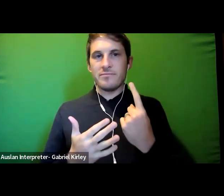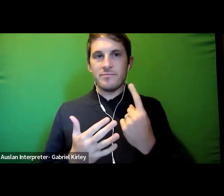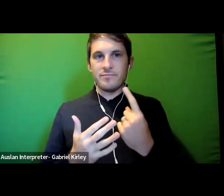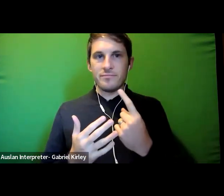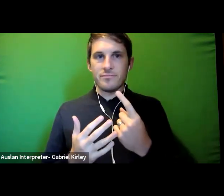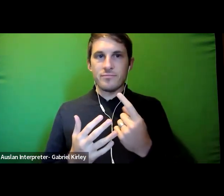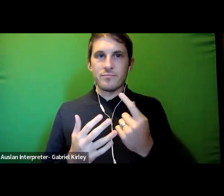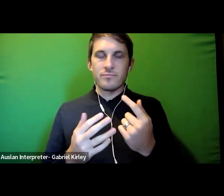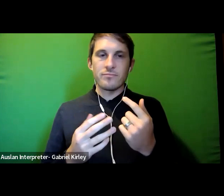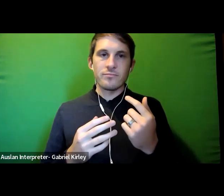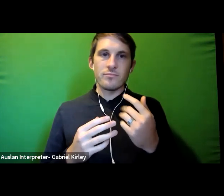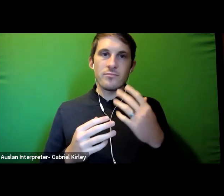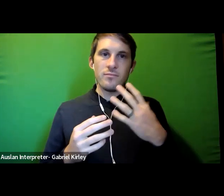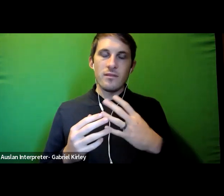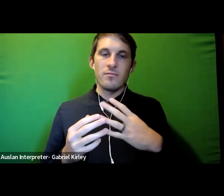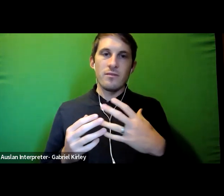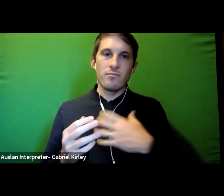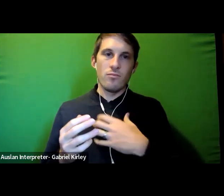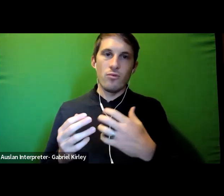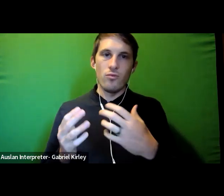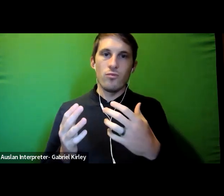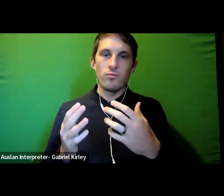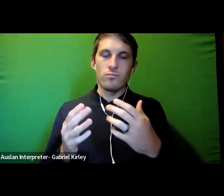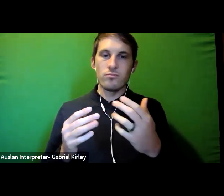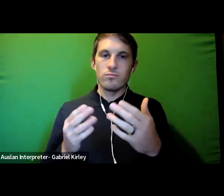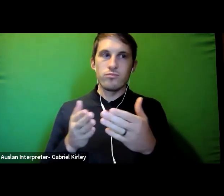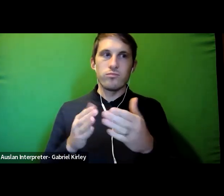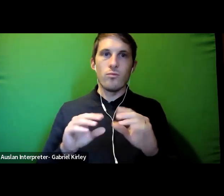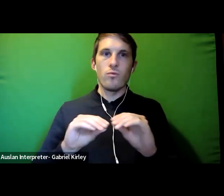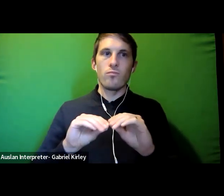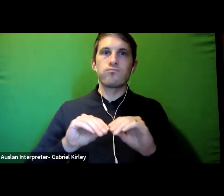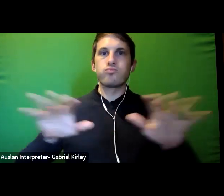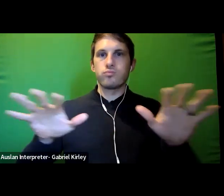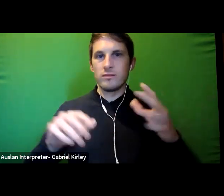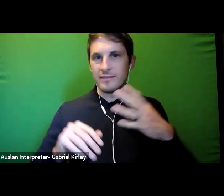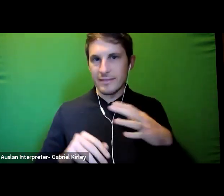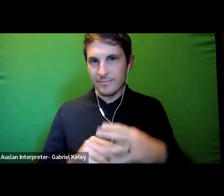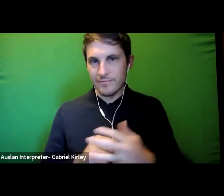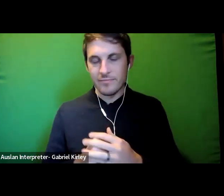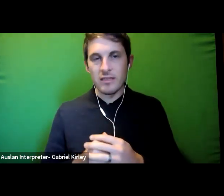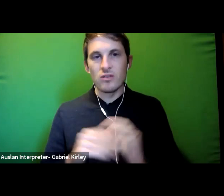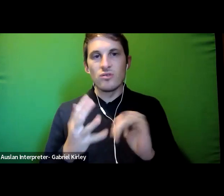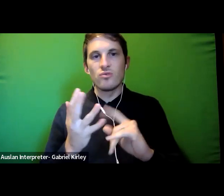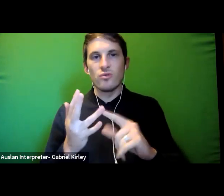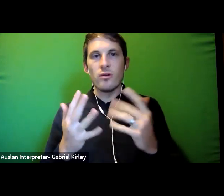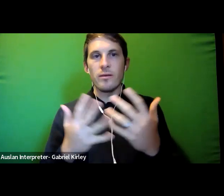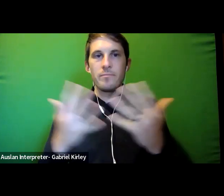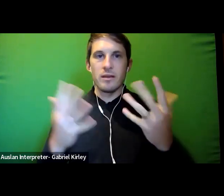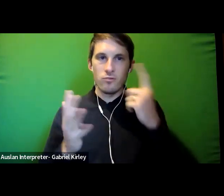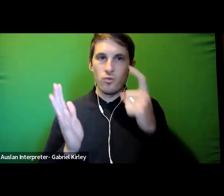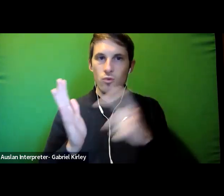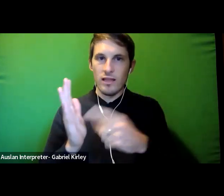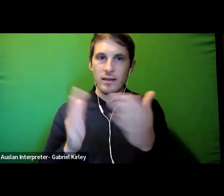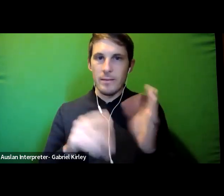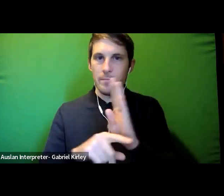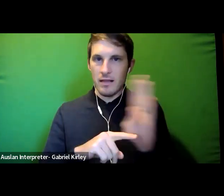know, drive of it, but it's got to be wider than that. And I think that's important. Huge call out to the panel. So